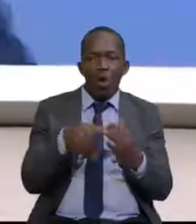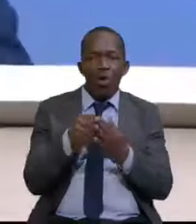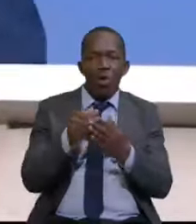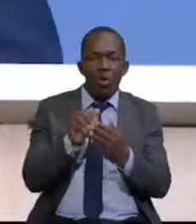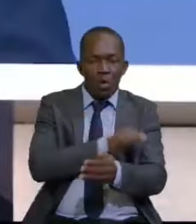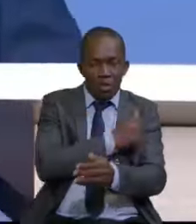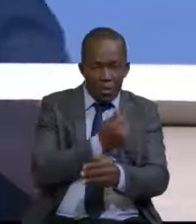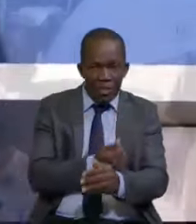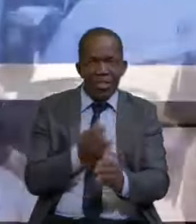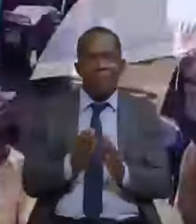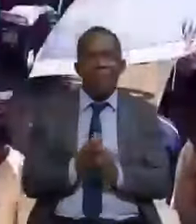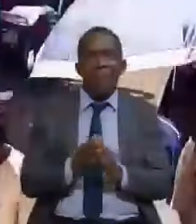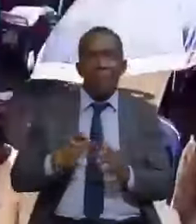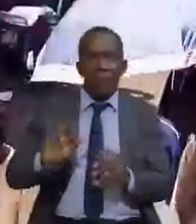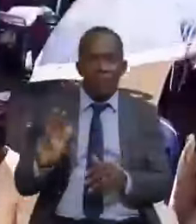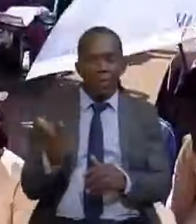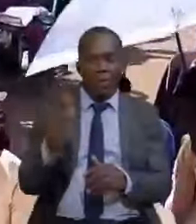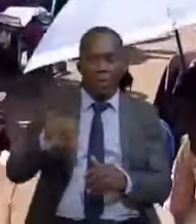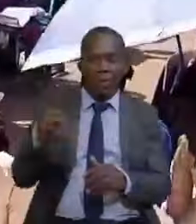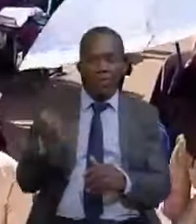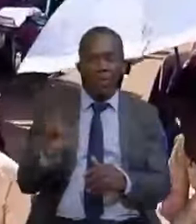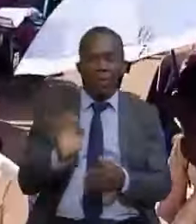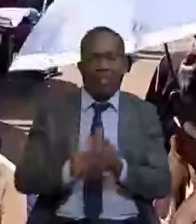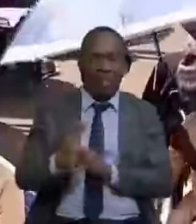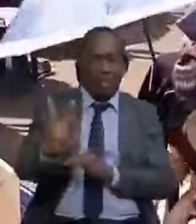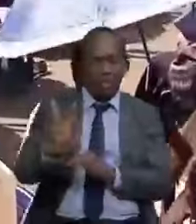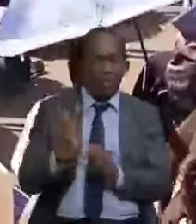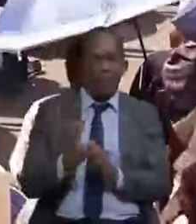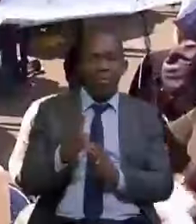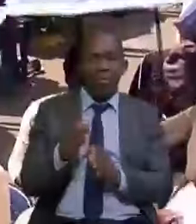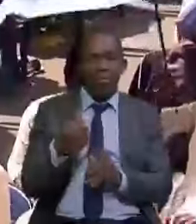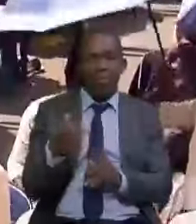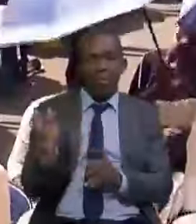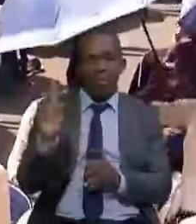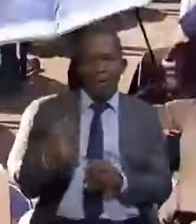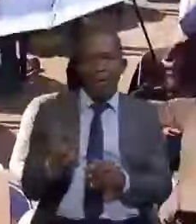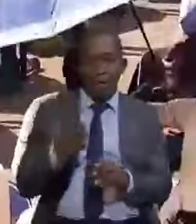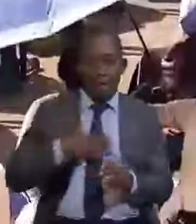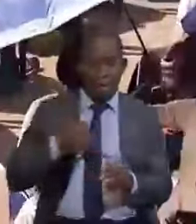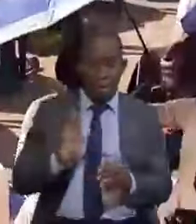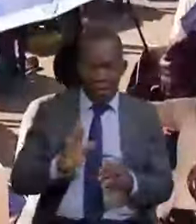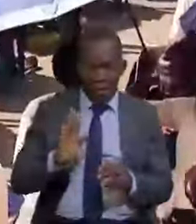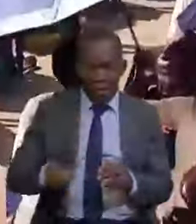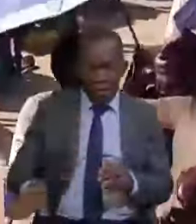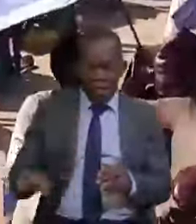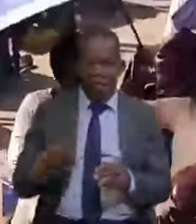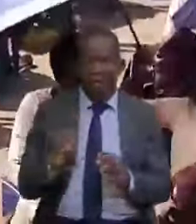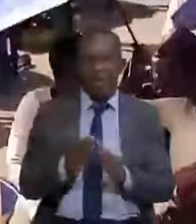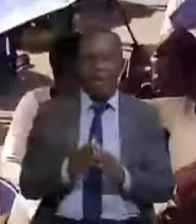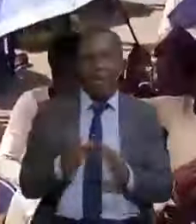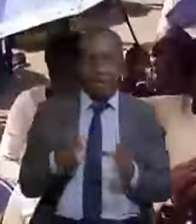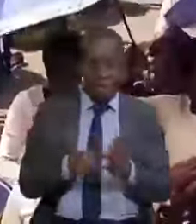looking at verse 1. My little children, this seeks right eye unto you, that ye